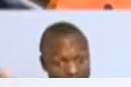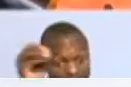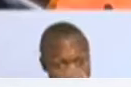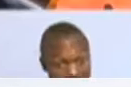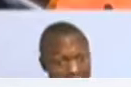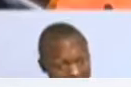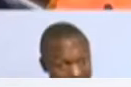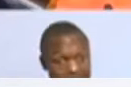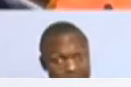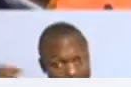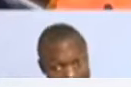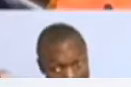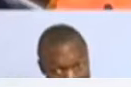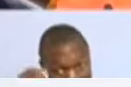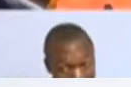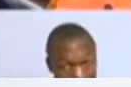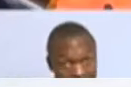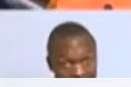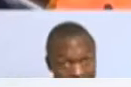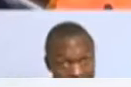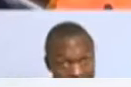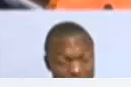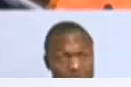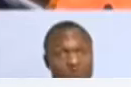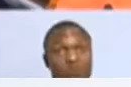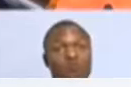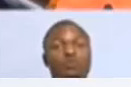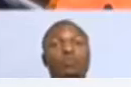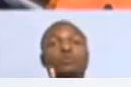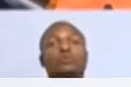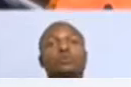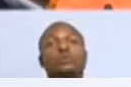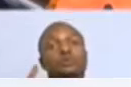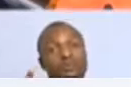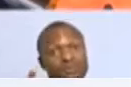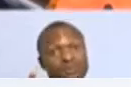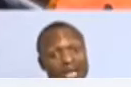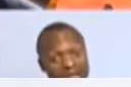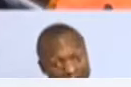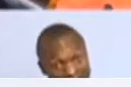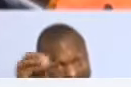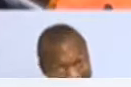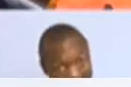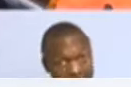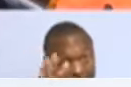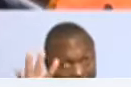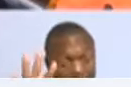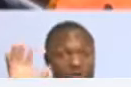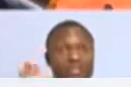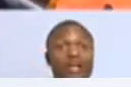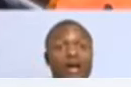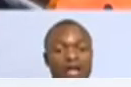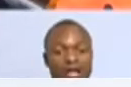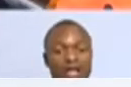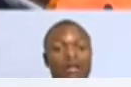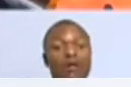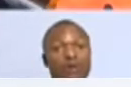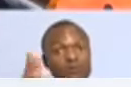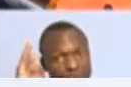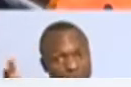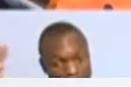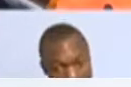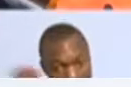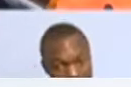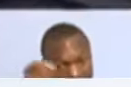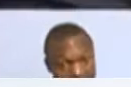we recruited since 2021. And an additional 4,000 health workers are to be recruited this